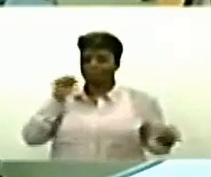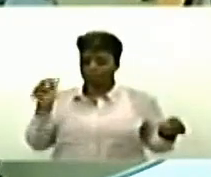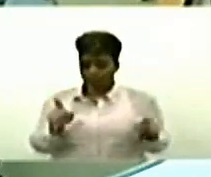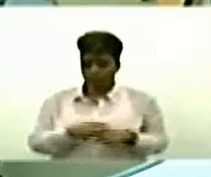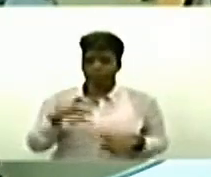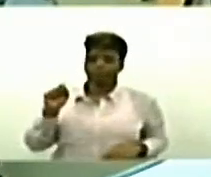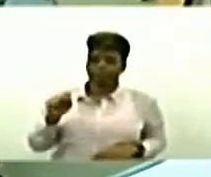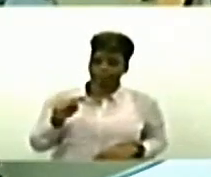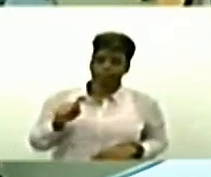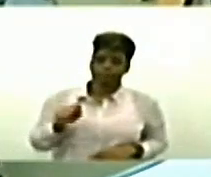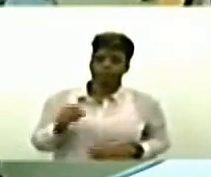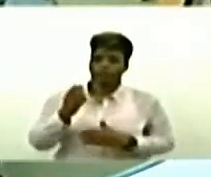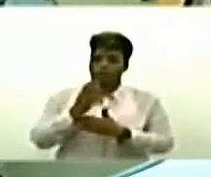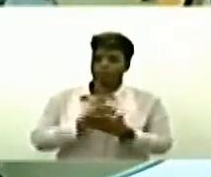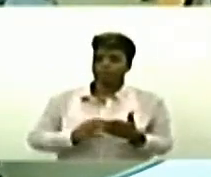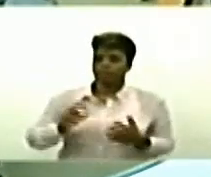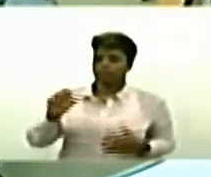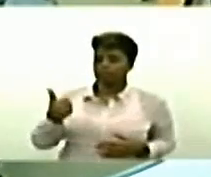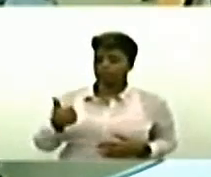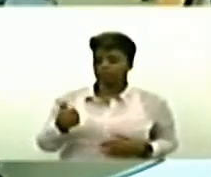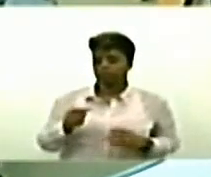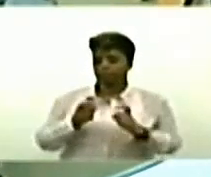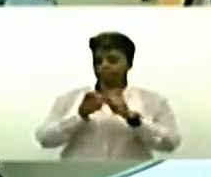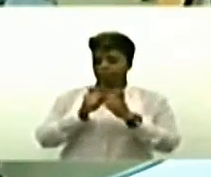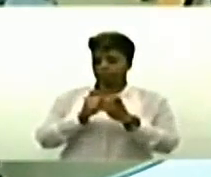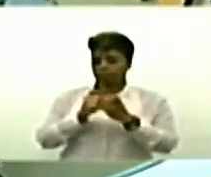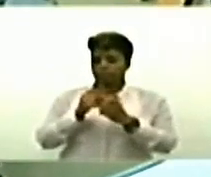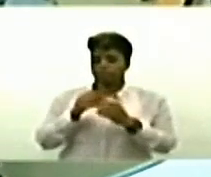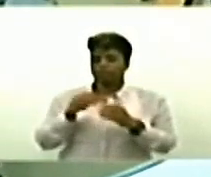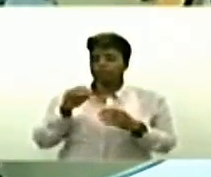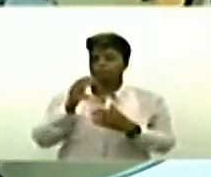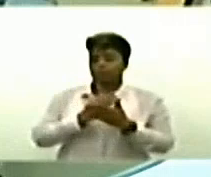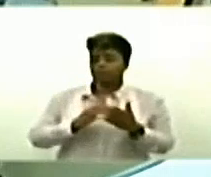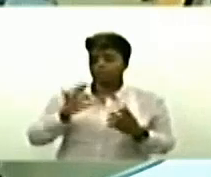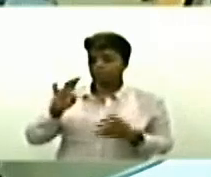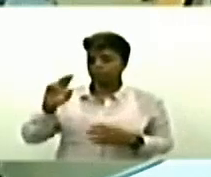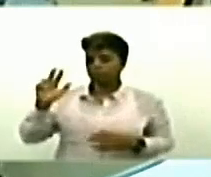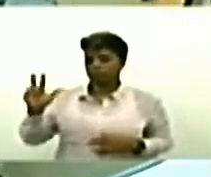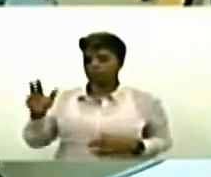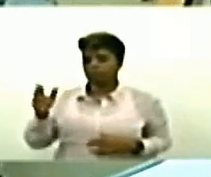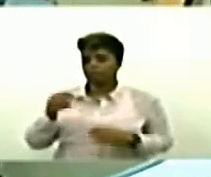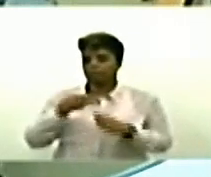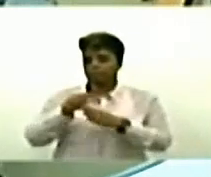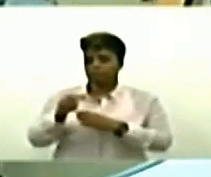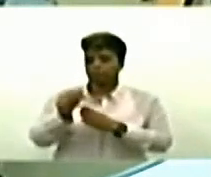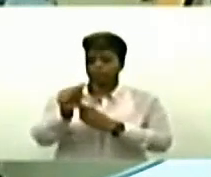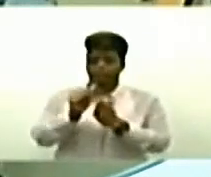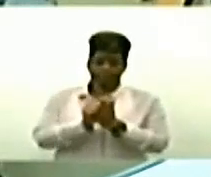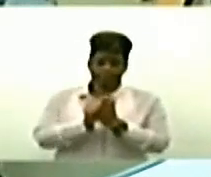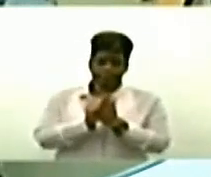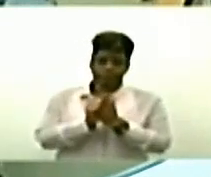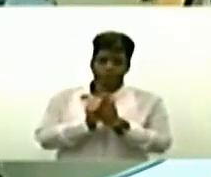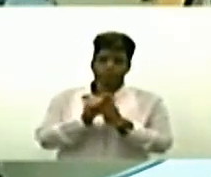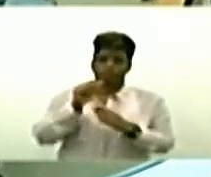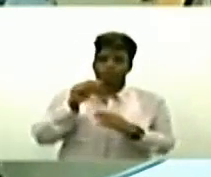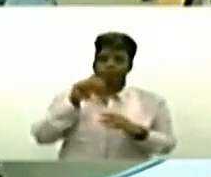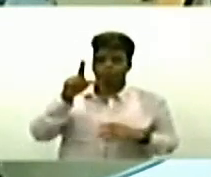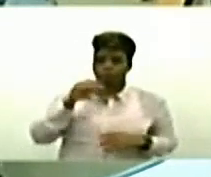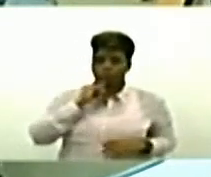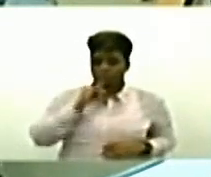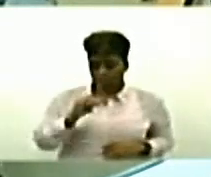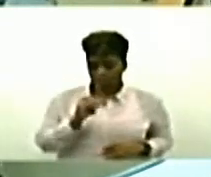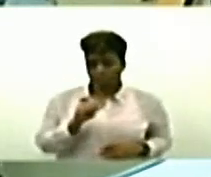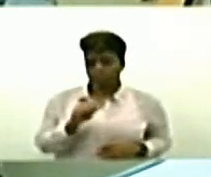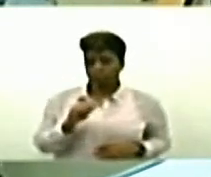10, amendment to section 73 of Principal Act. Honourable members, the question is that clause 10, amendment